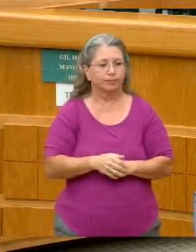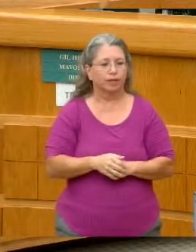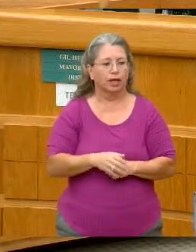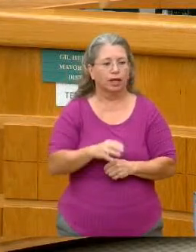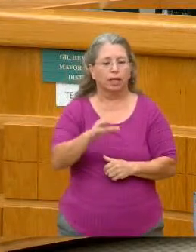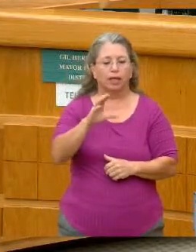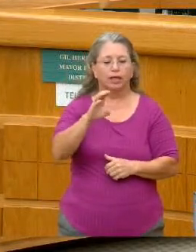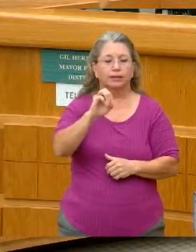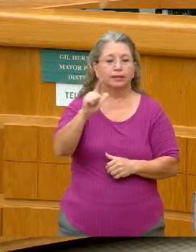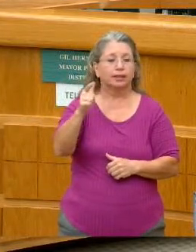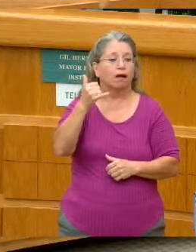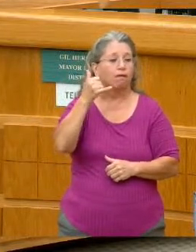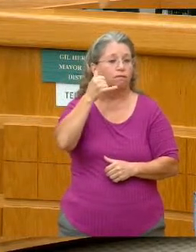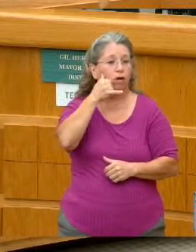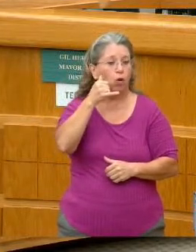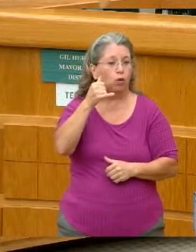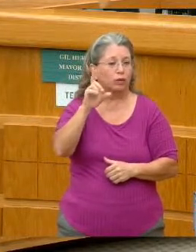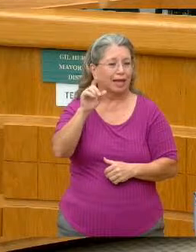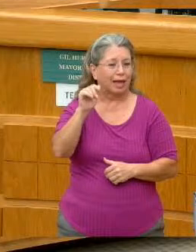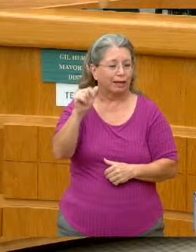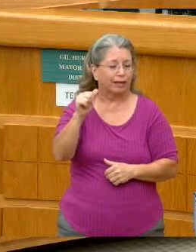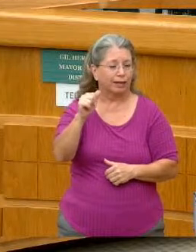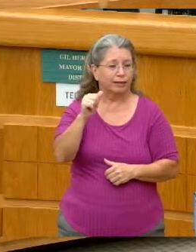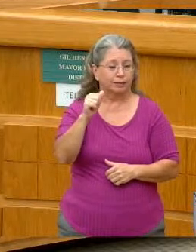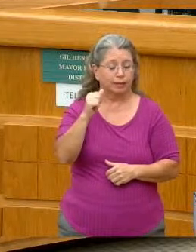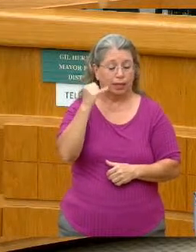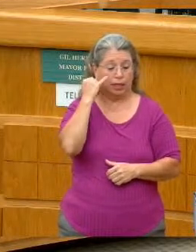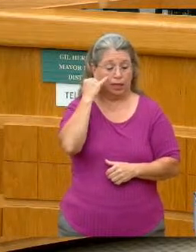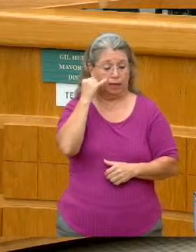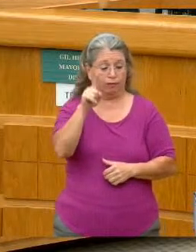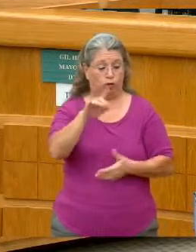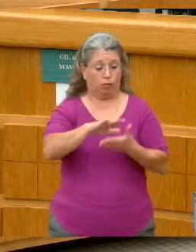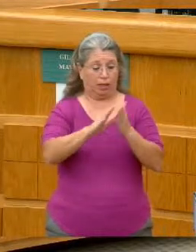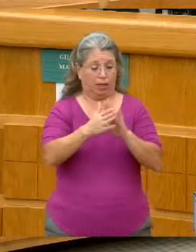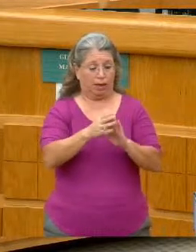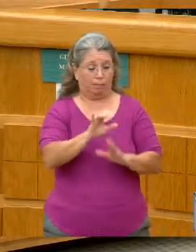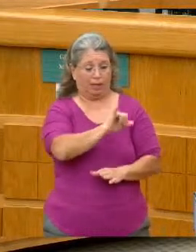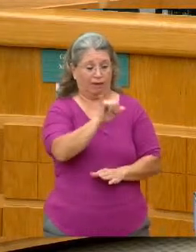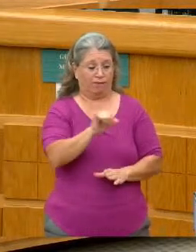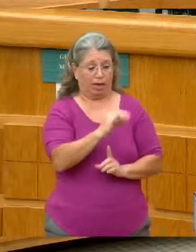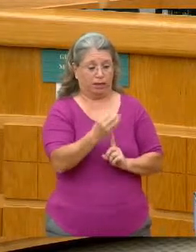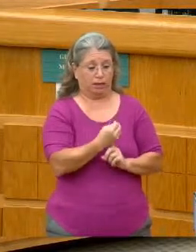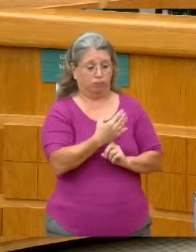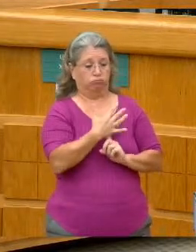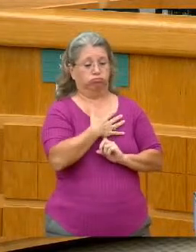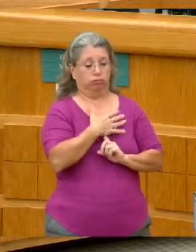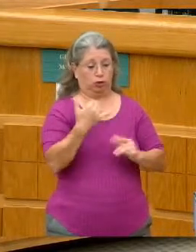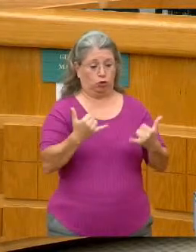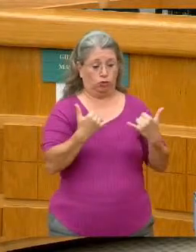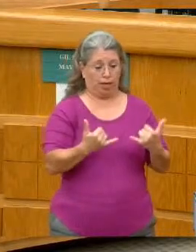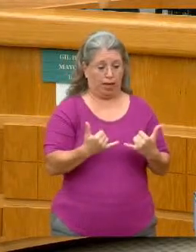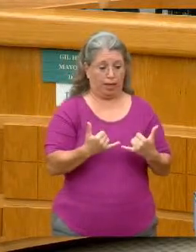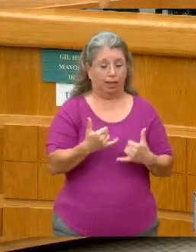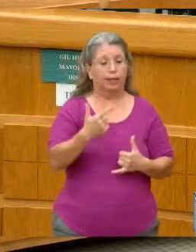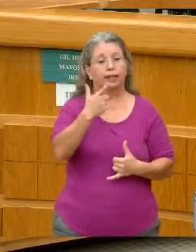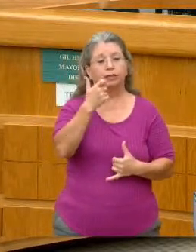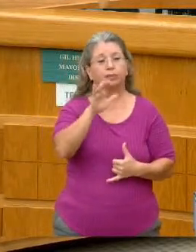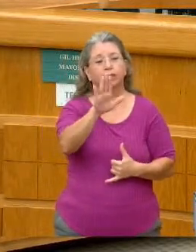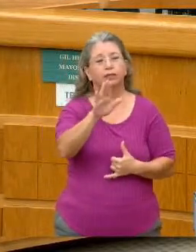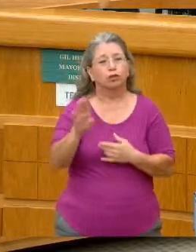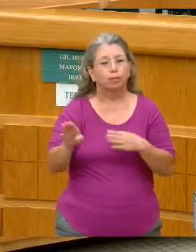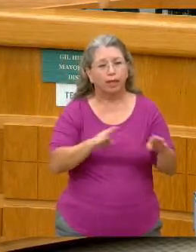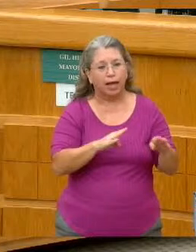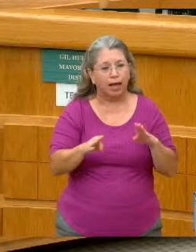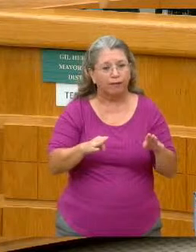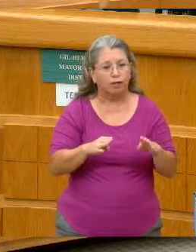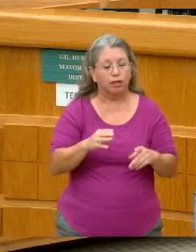get infected today, it's because of the behavior that you're engaged in today, and you might not figure it out until 10 days to